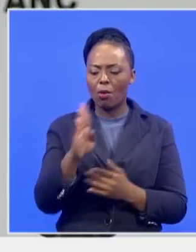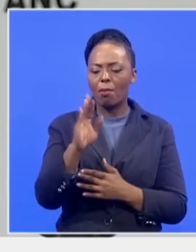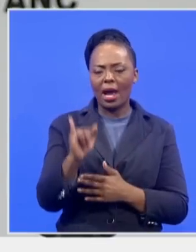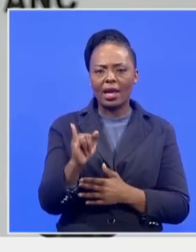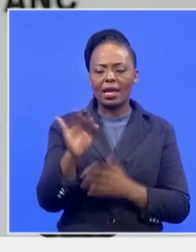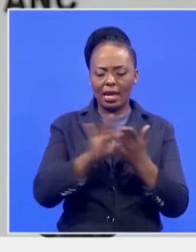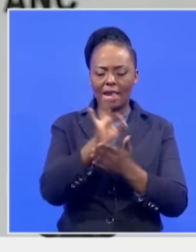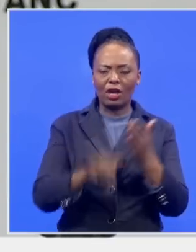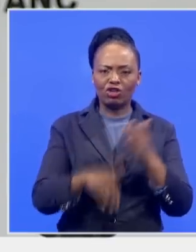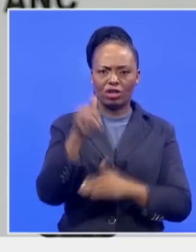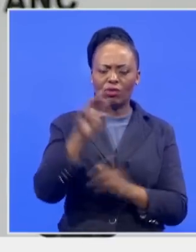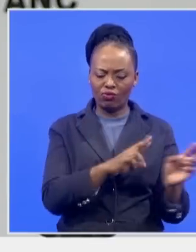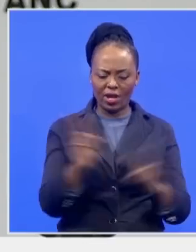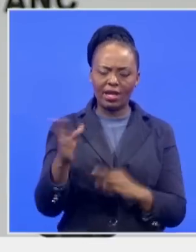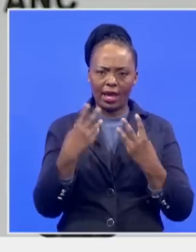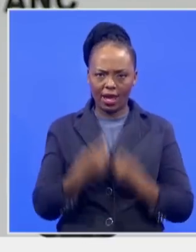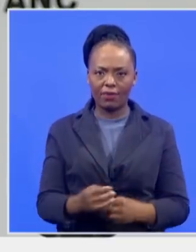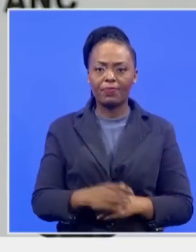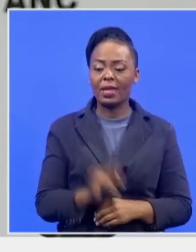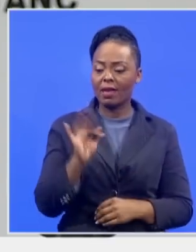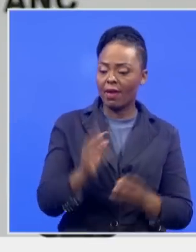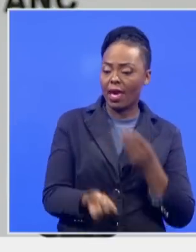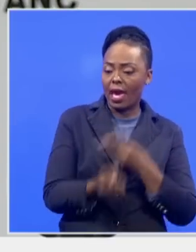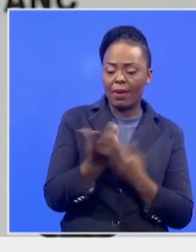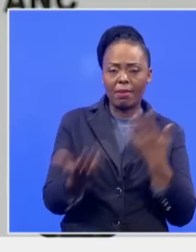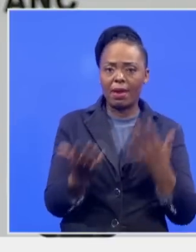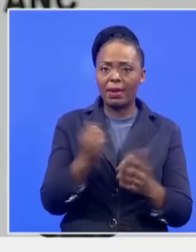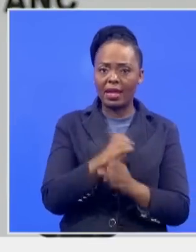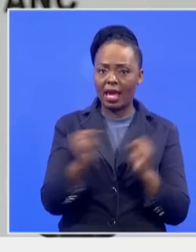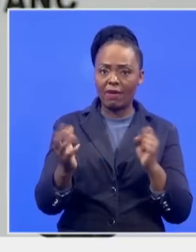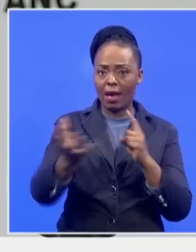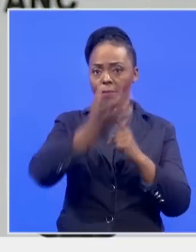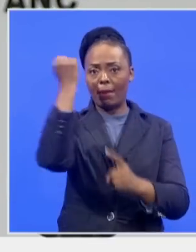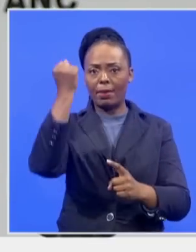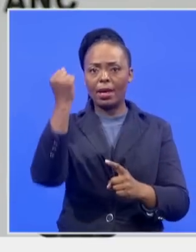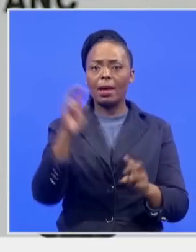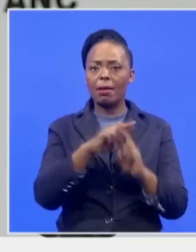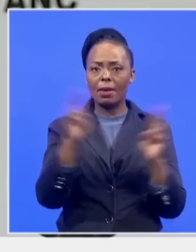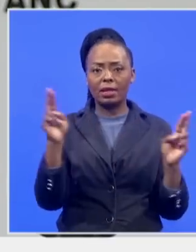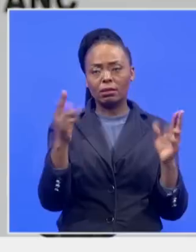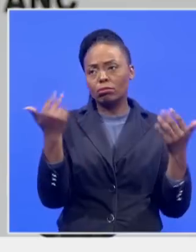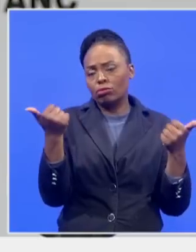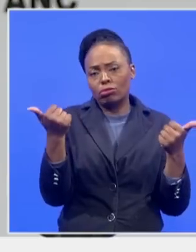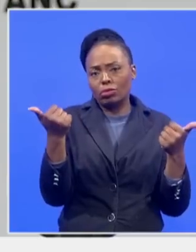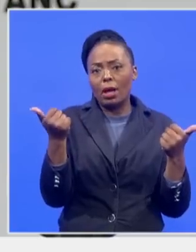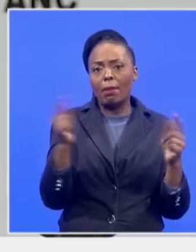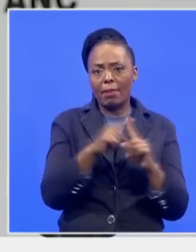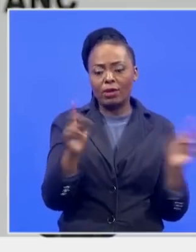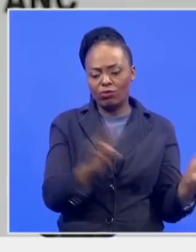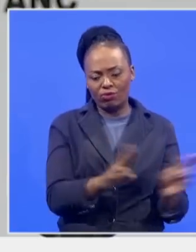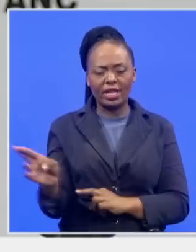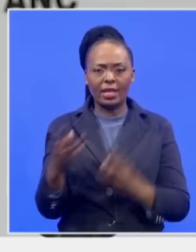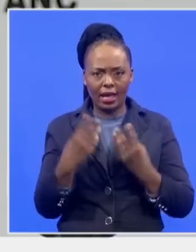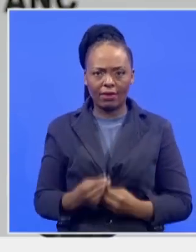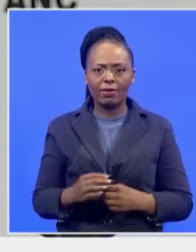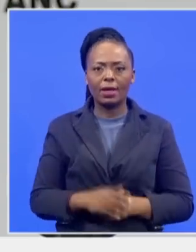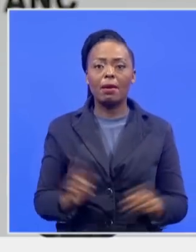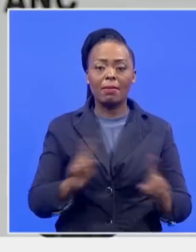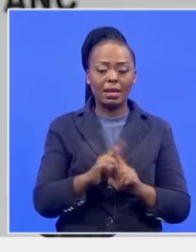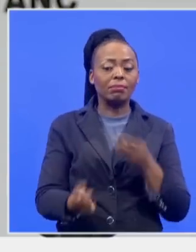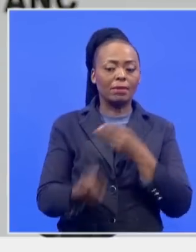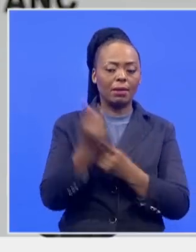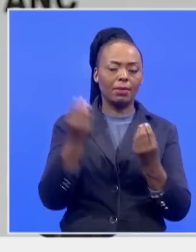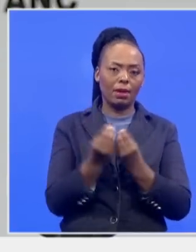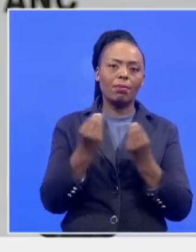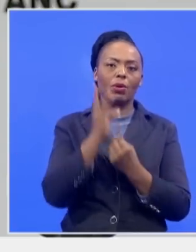And if it so happens that we don't reach that, well and good, but we are ready. But people will face